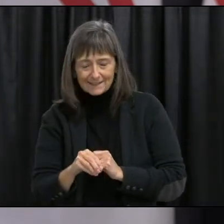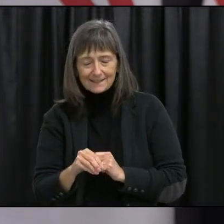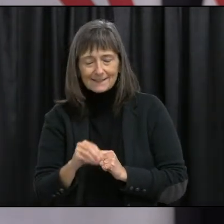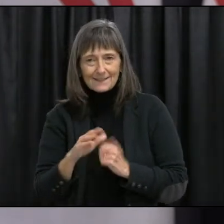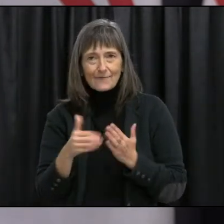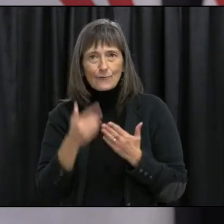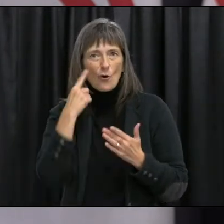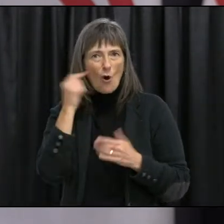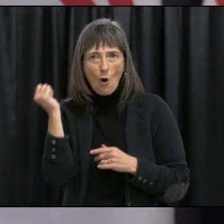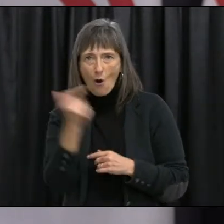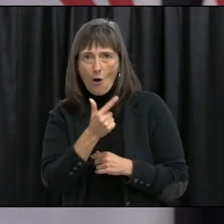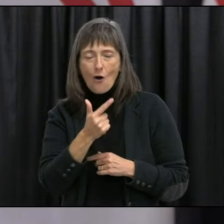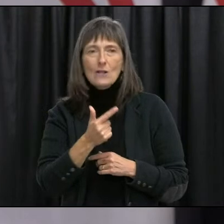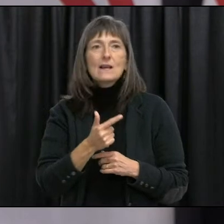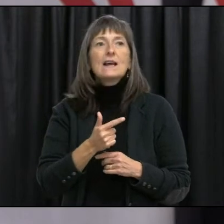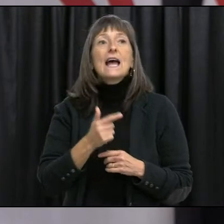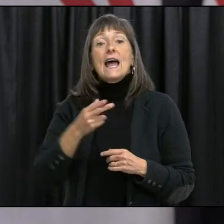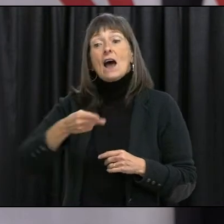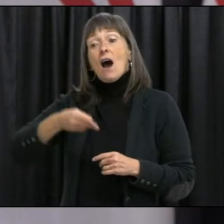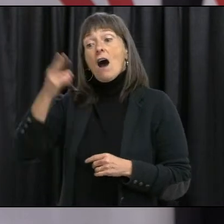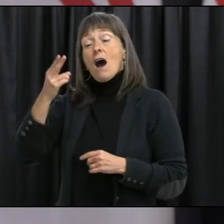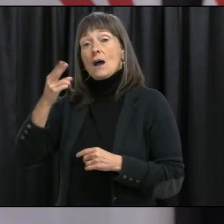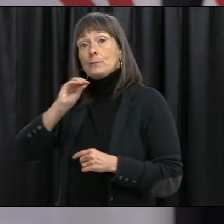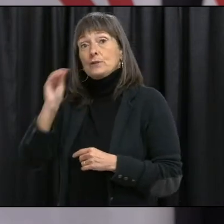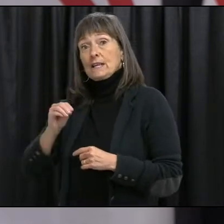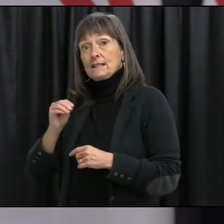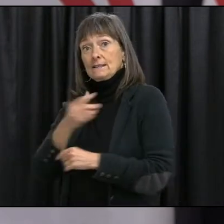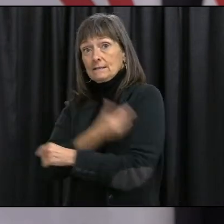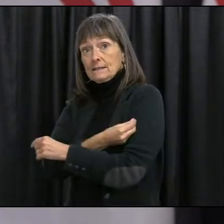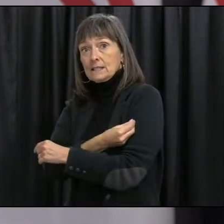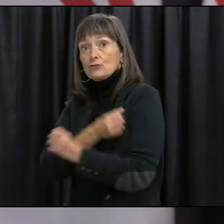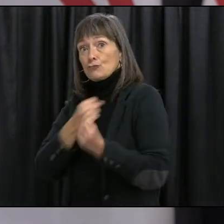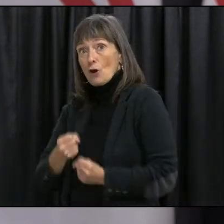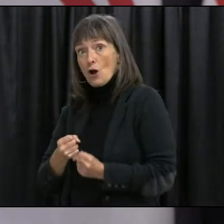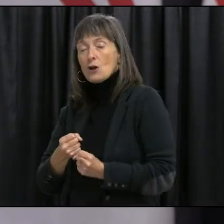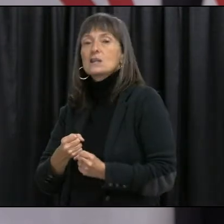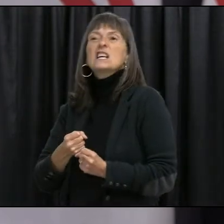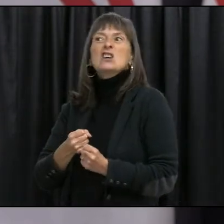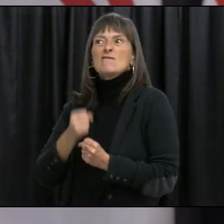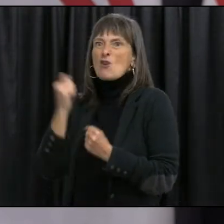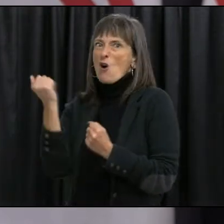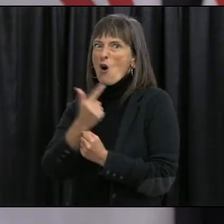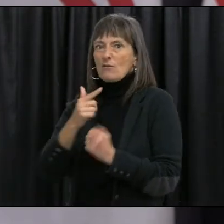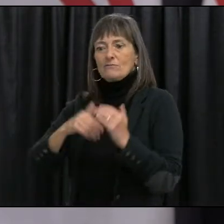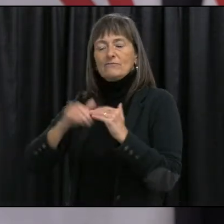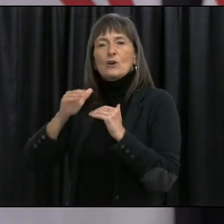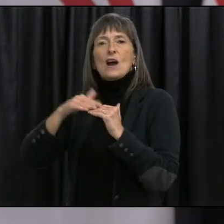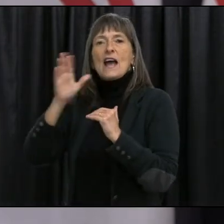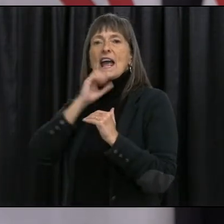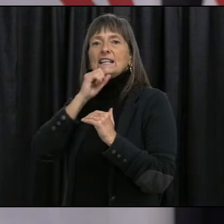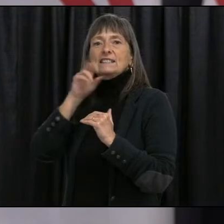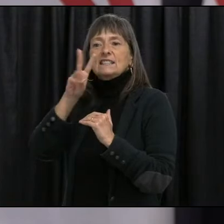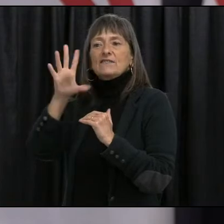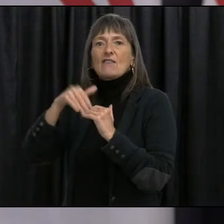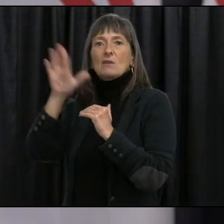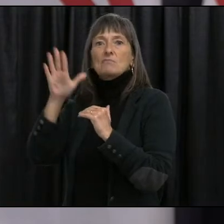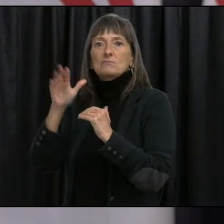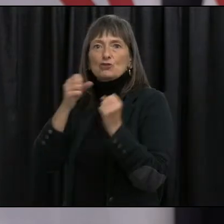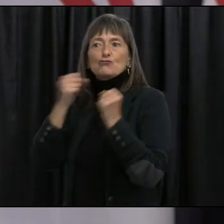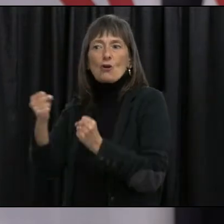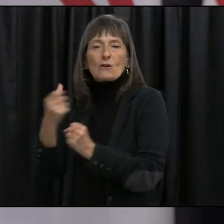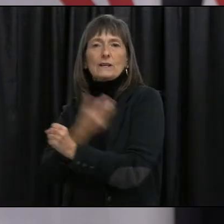vaccine for everyone over the age of 65. And we are looking to 85% uptake.